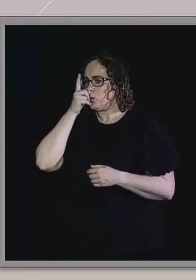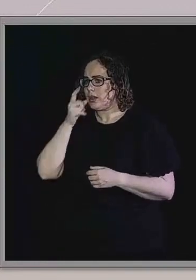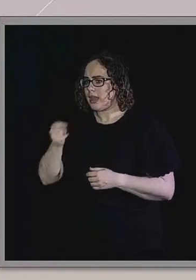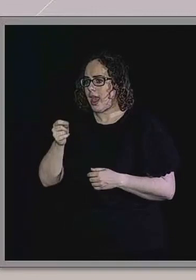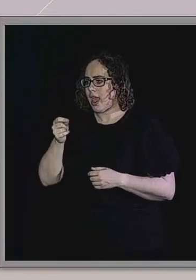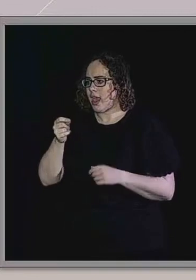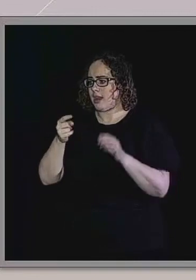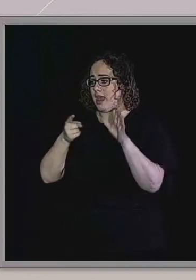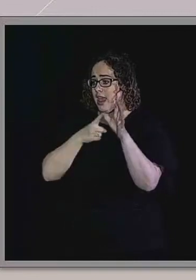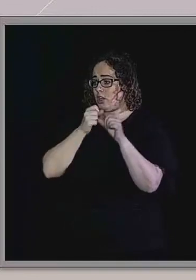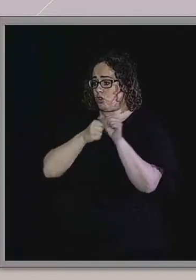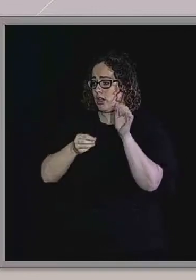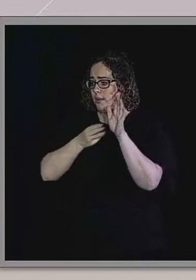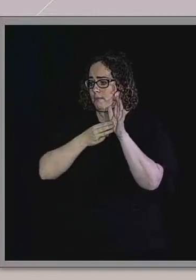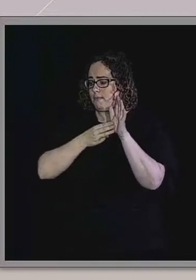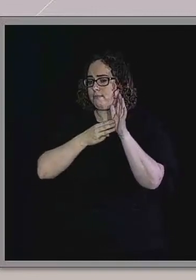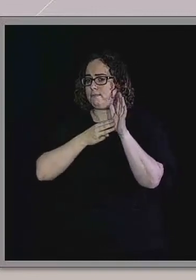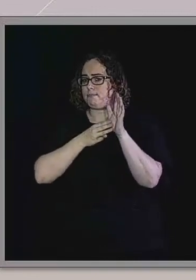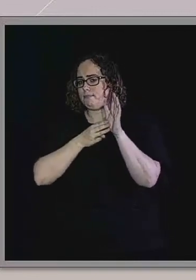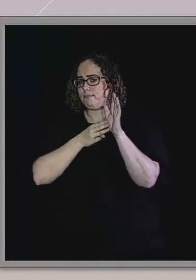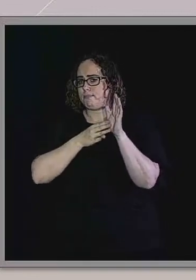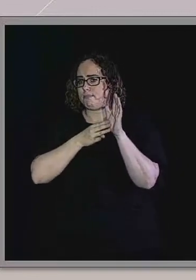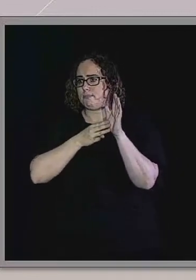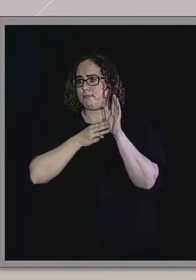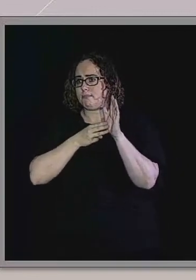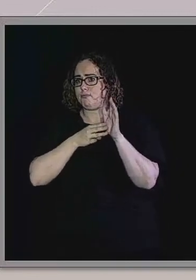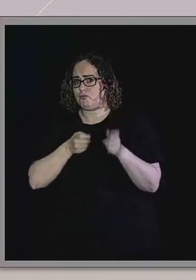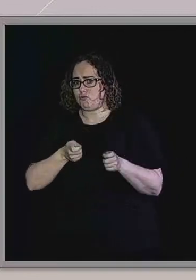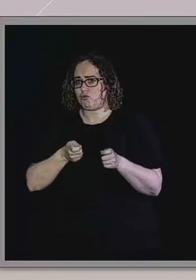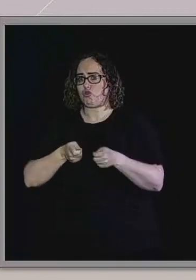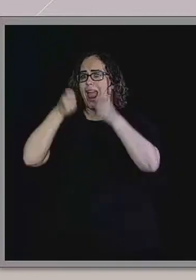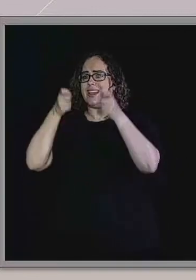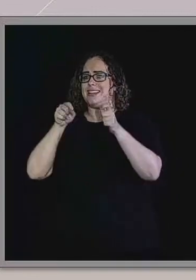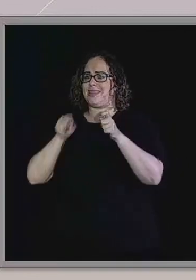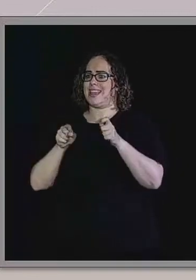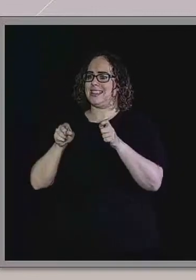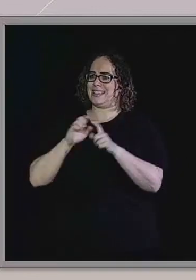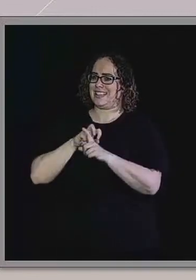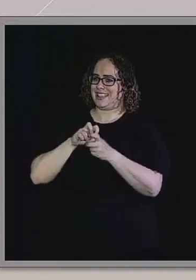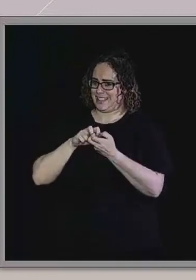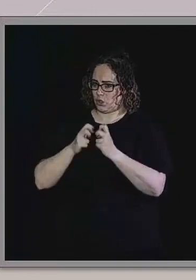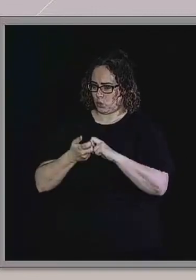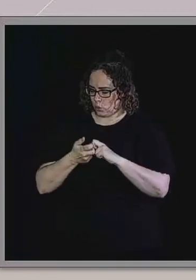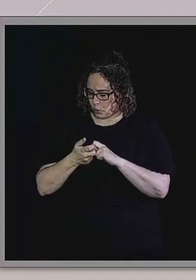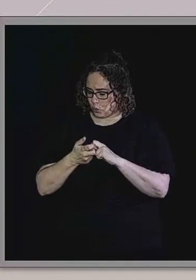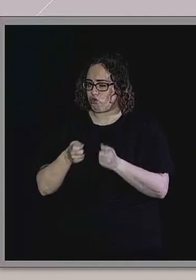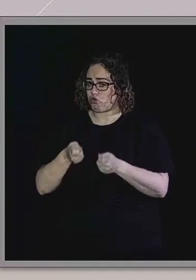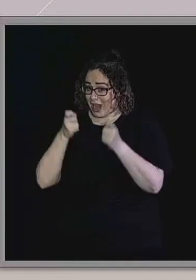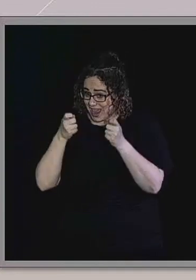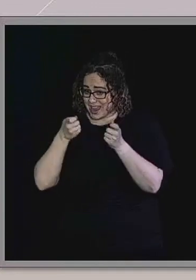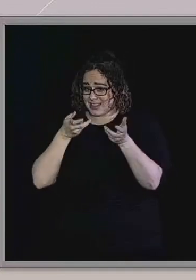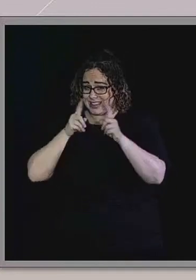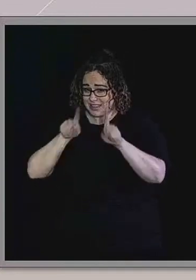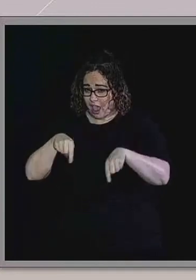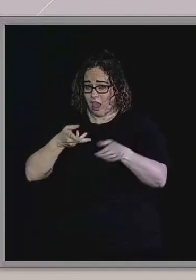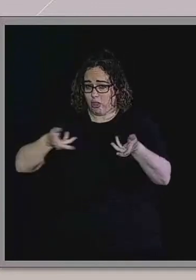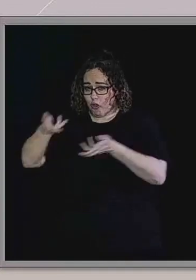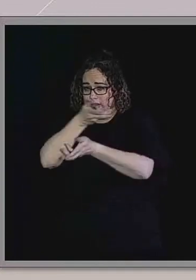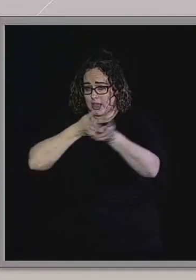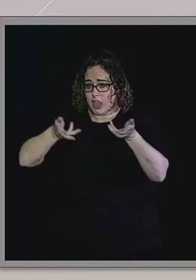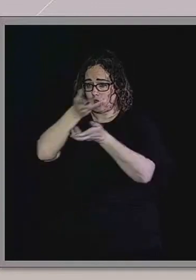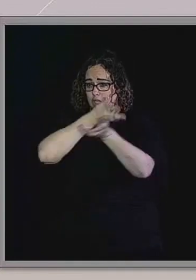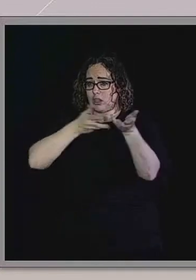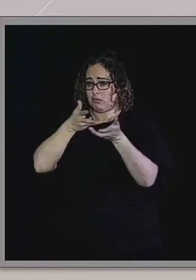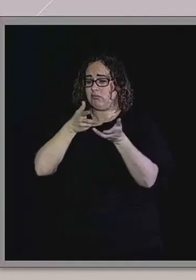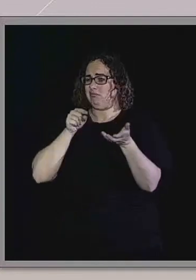and say, what the hell is going on here? You surely can do better. I think that it's good for sort of in a sense, to kind of get in the face of the senior